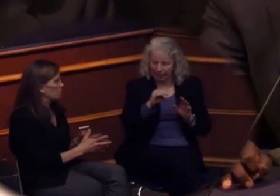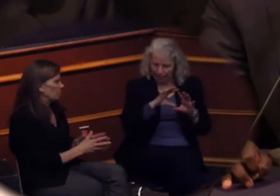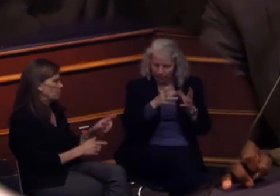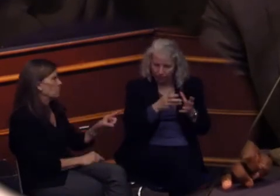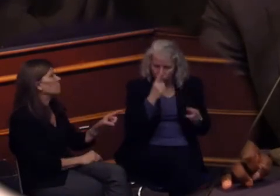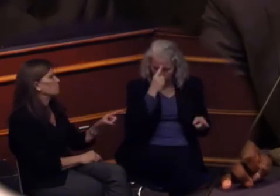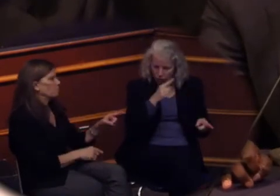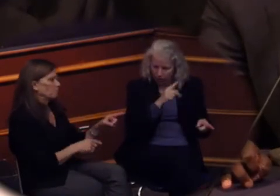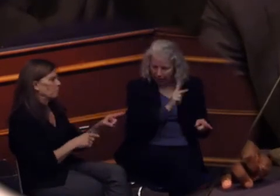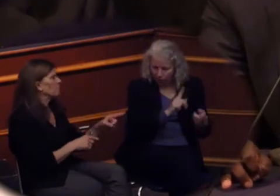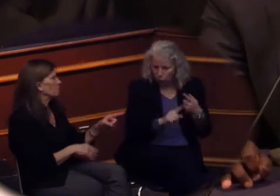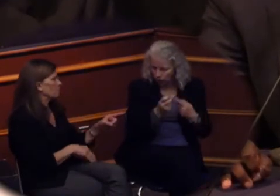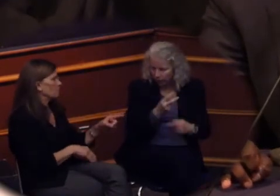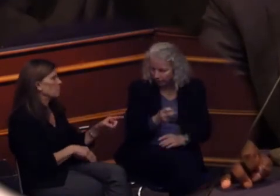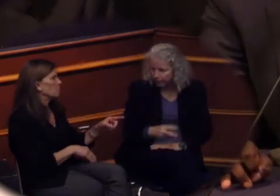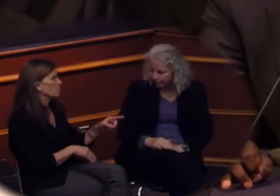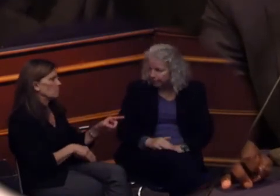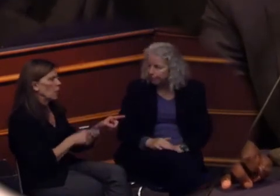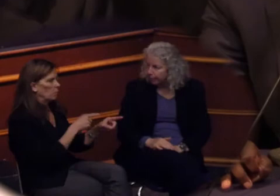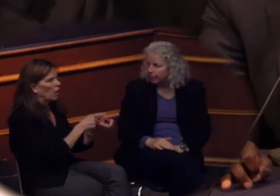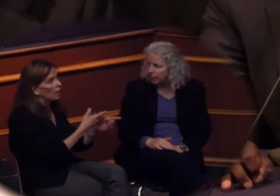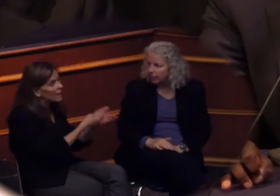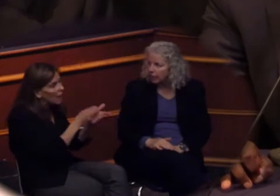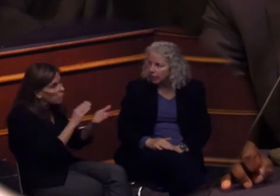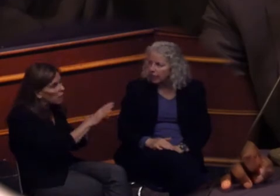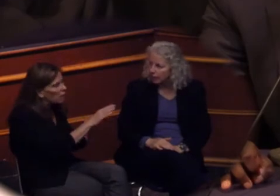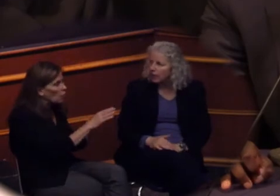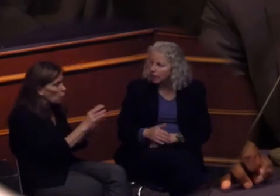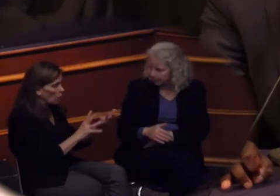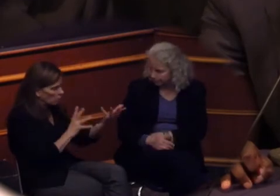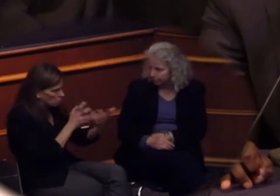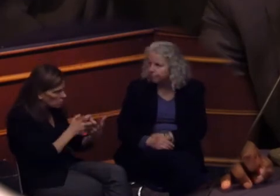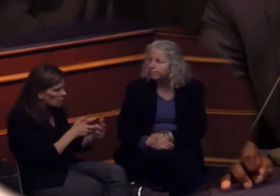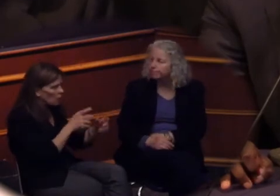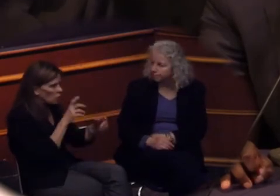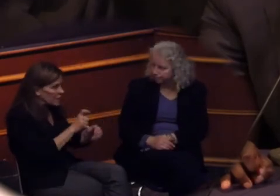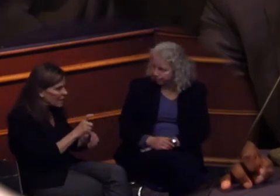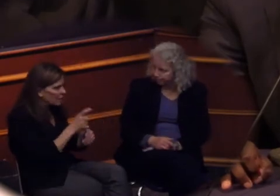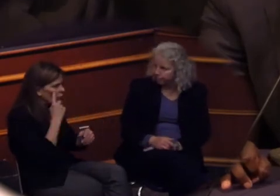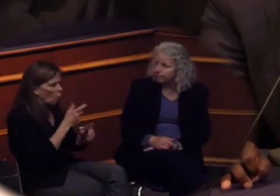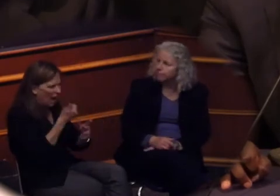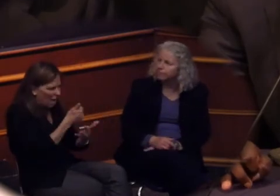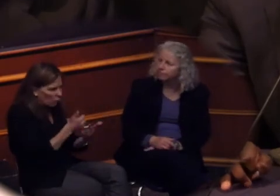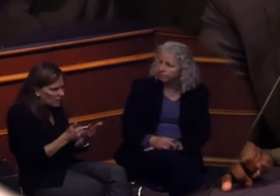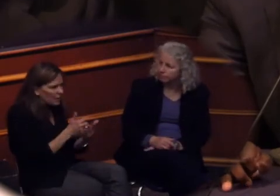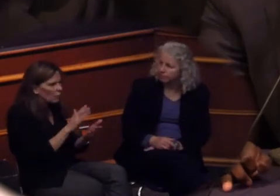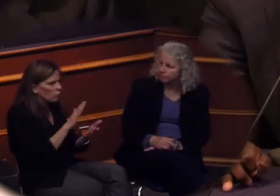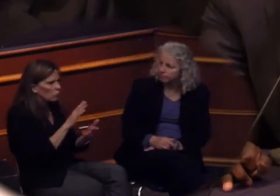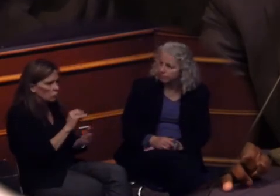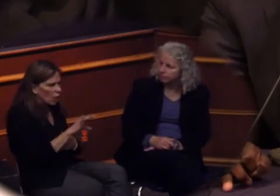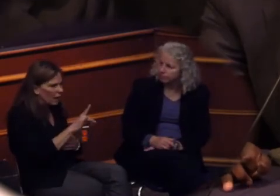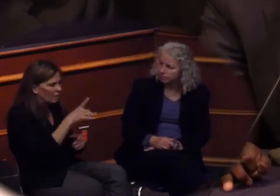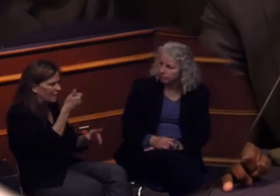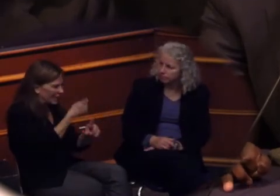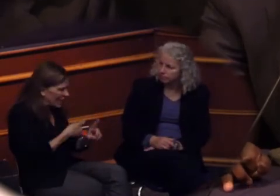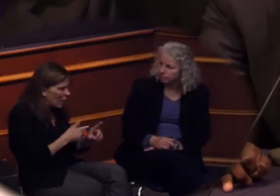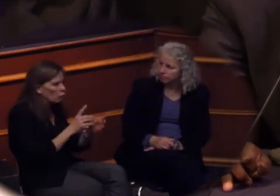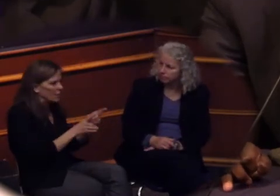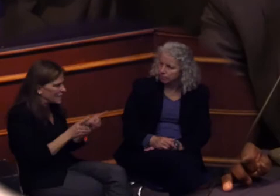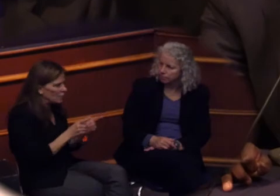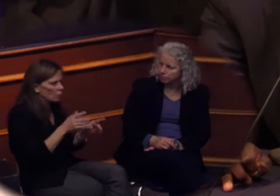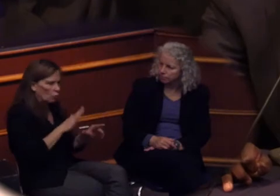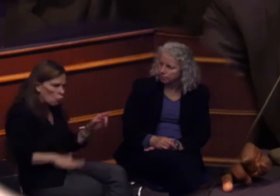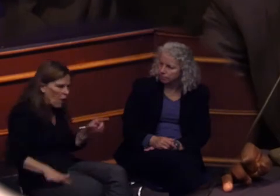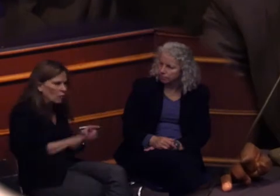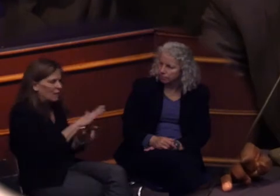-12 funding reflects the needs of every single child in every single district of this state. It does not. It